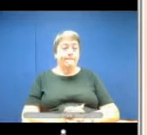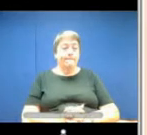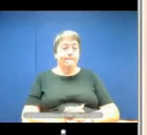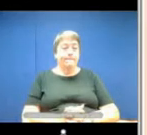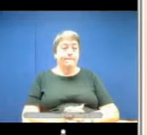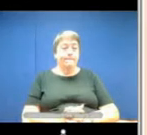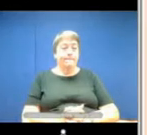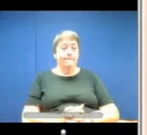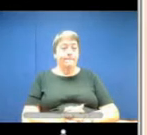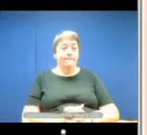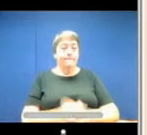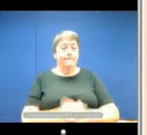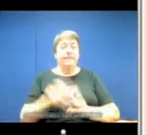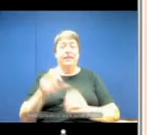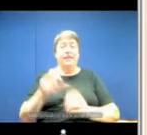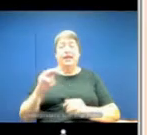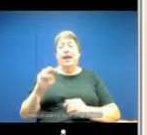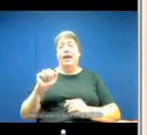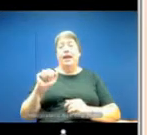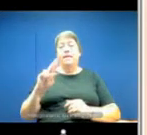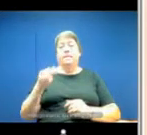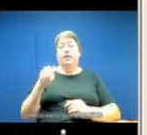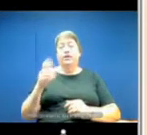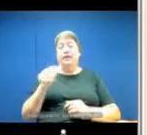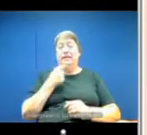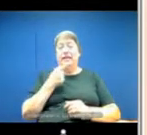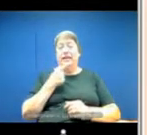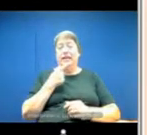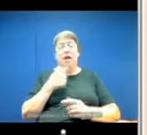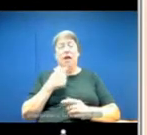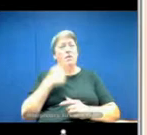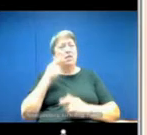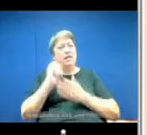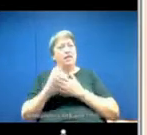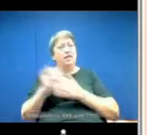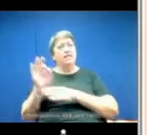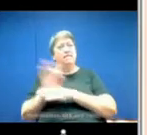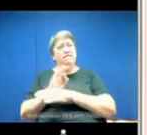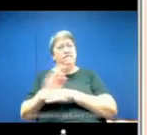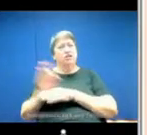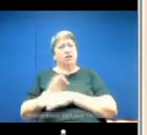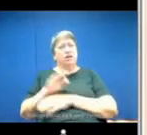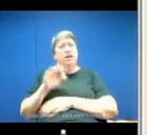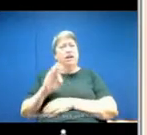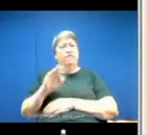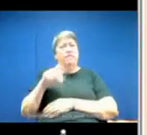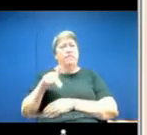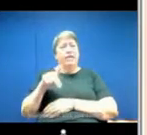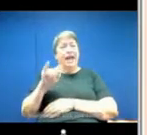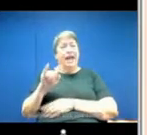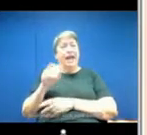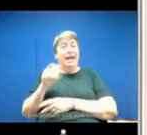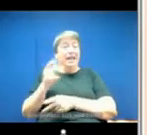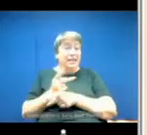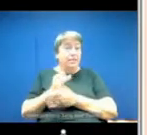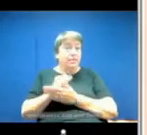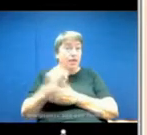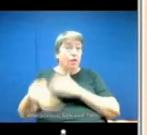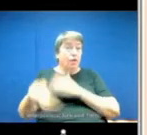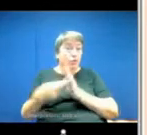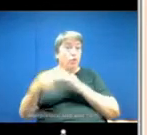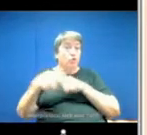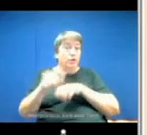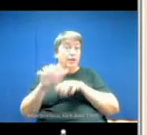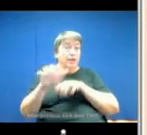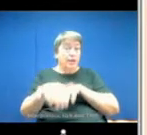And Margaret says, I would think that you function as a TI and maintain that role during the deposition of a hearing witness, and then be able to